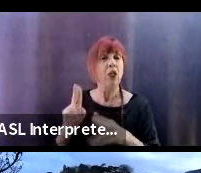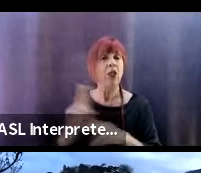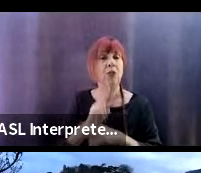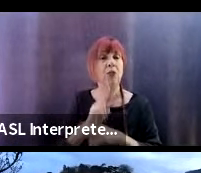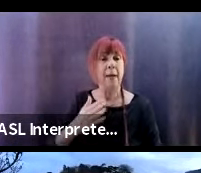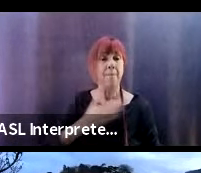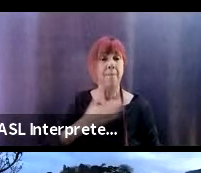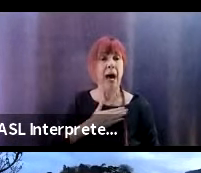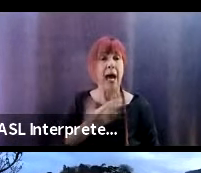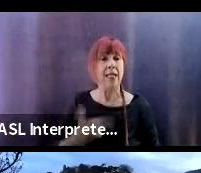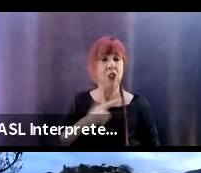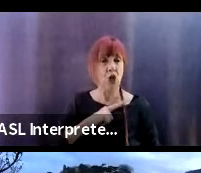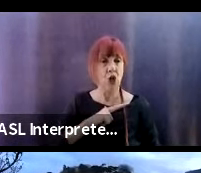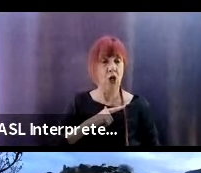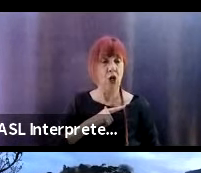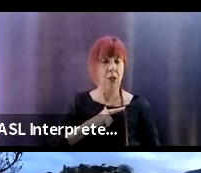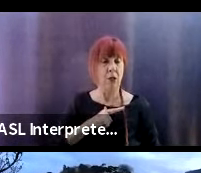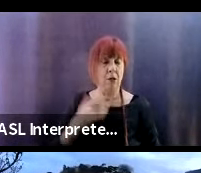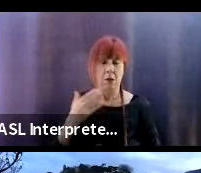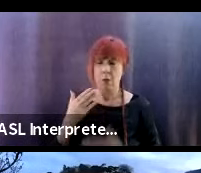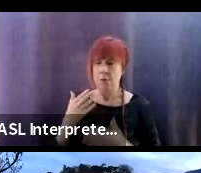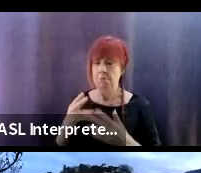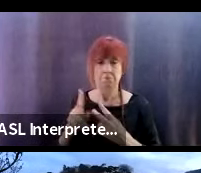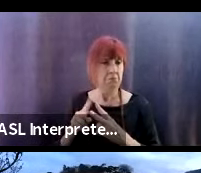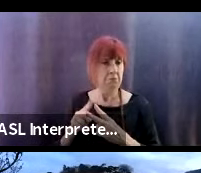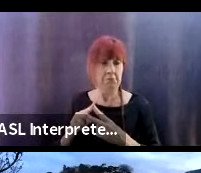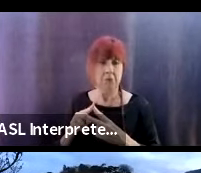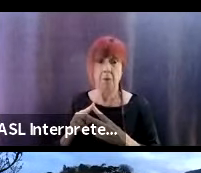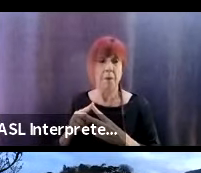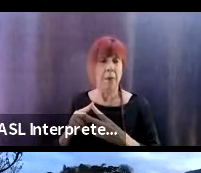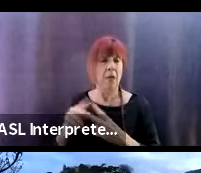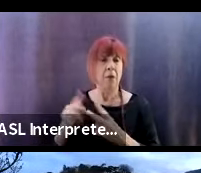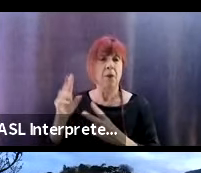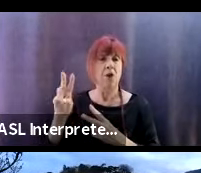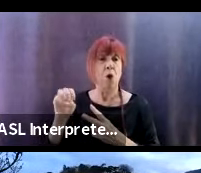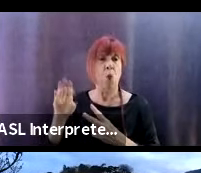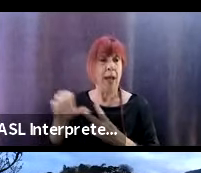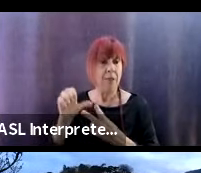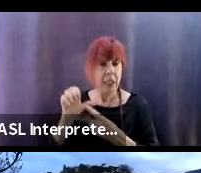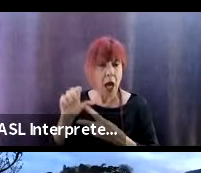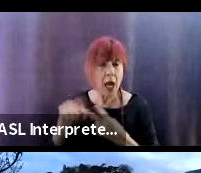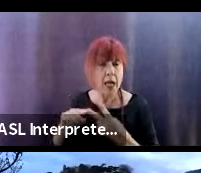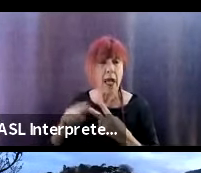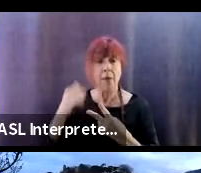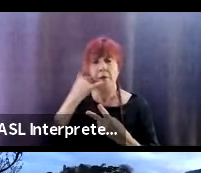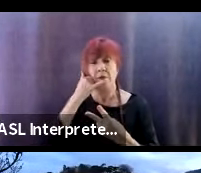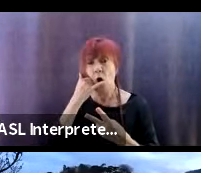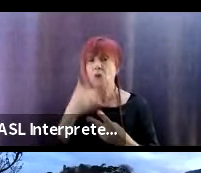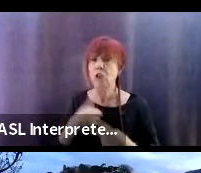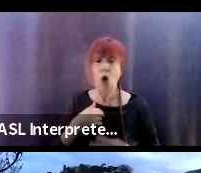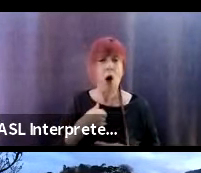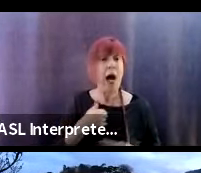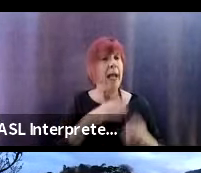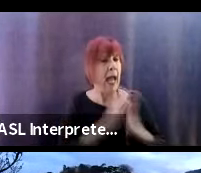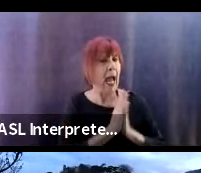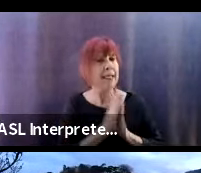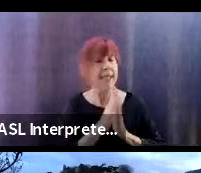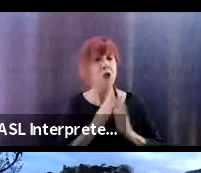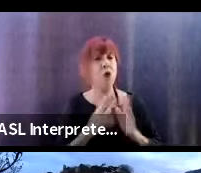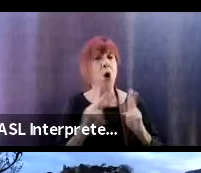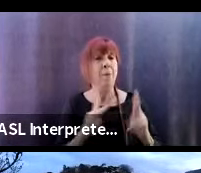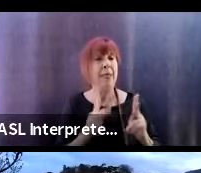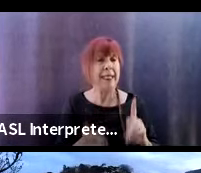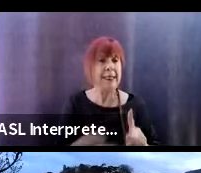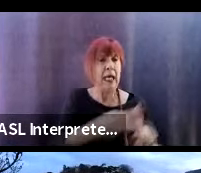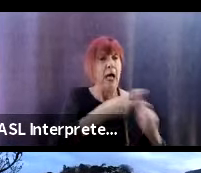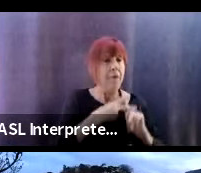the portal or they're on the phone. So if you can please monitor and staff up to meet the response that's coming. Thanks, Marta.